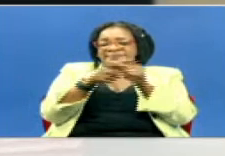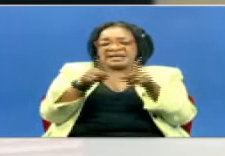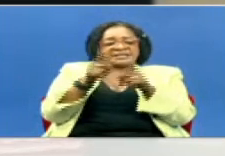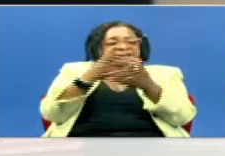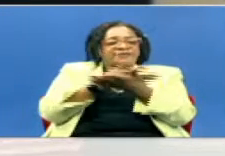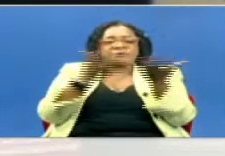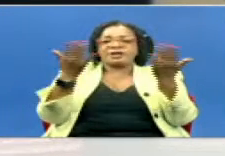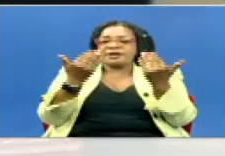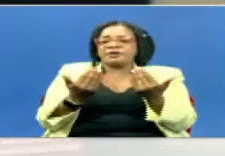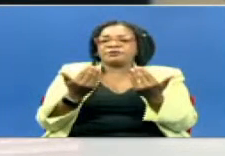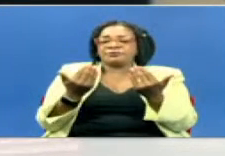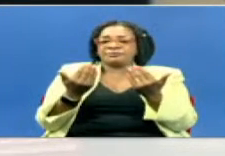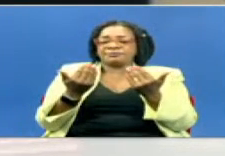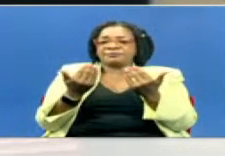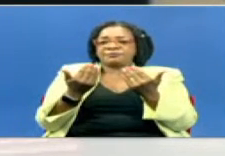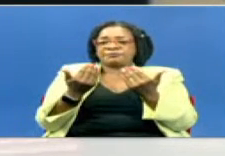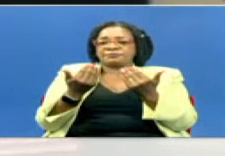now,